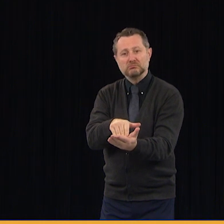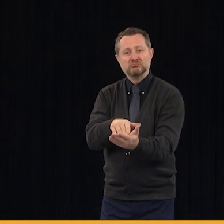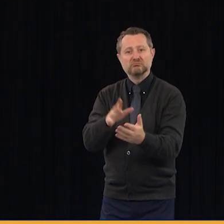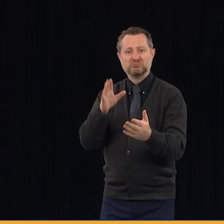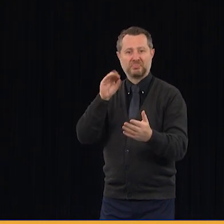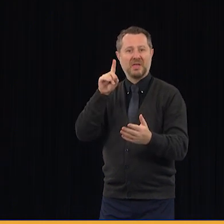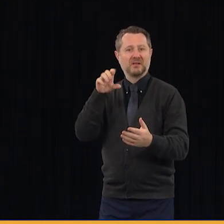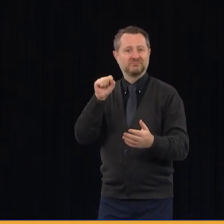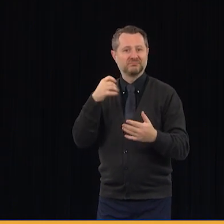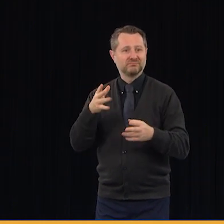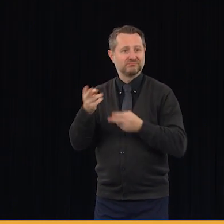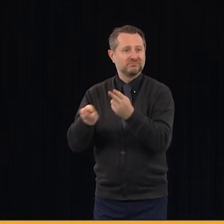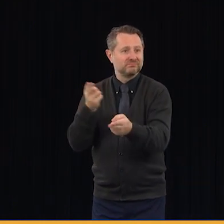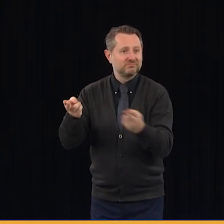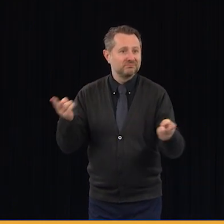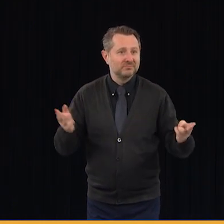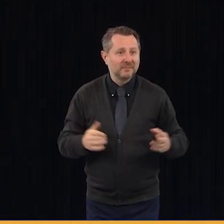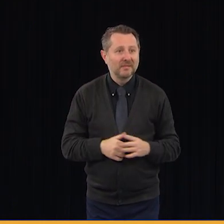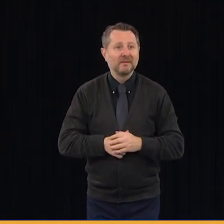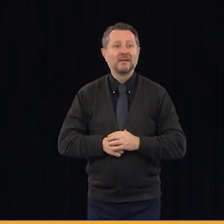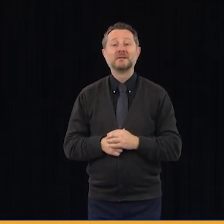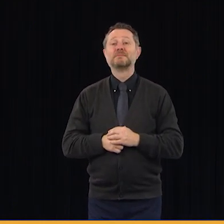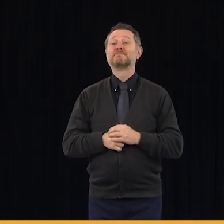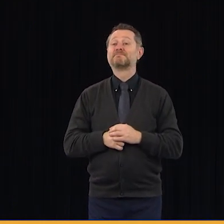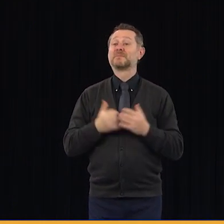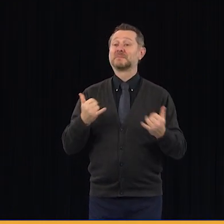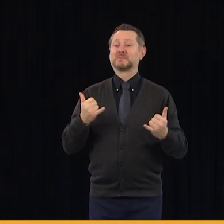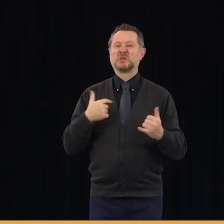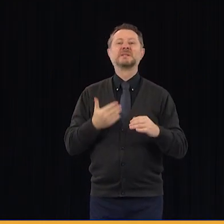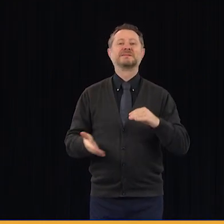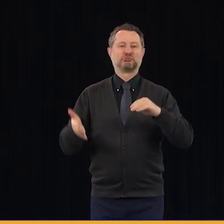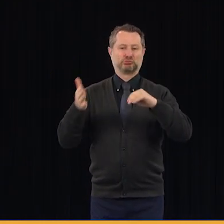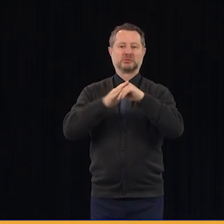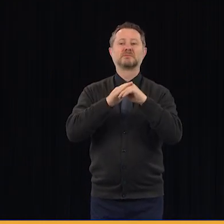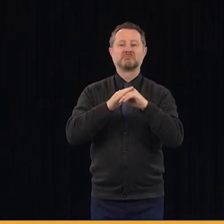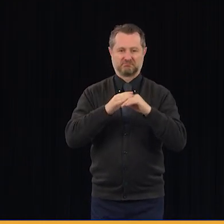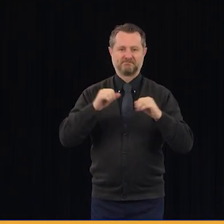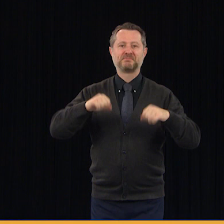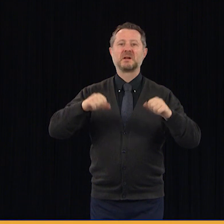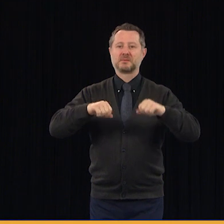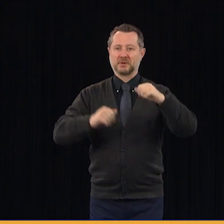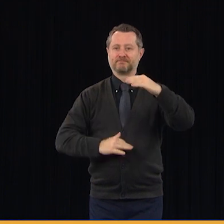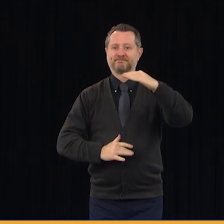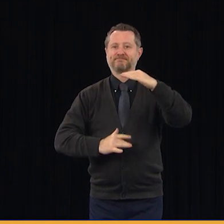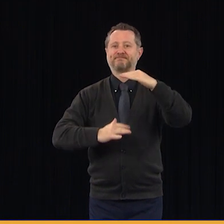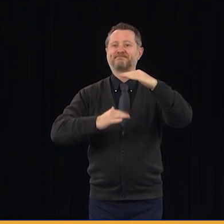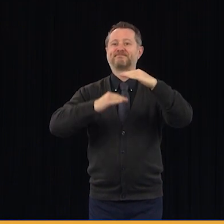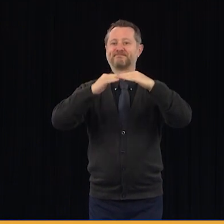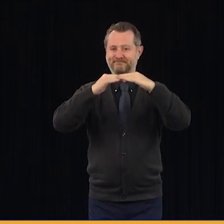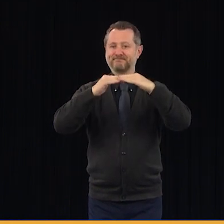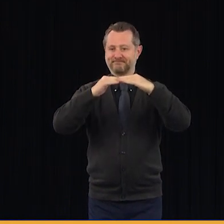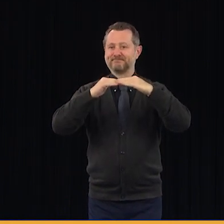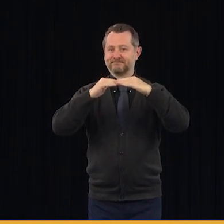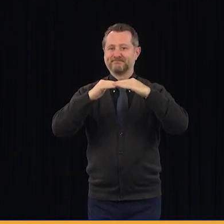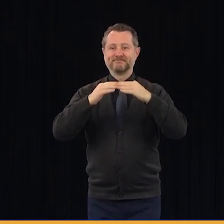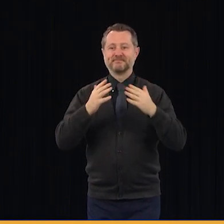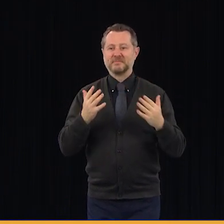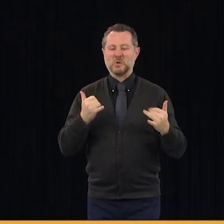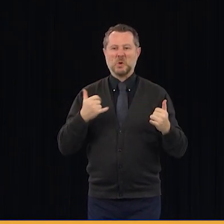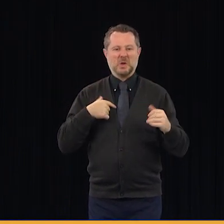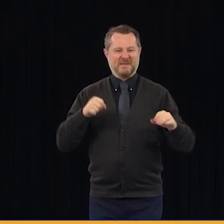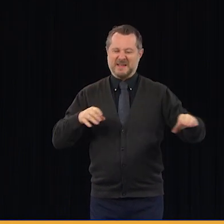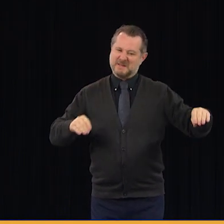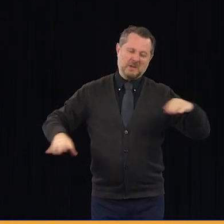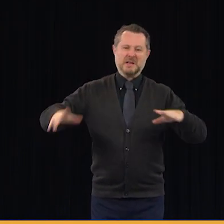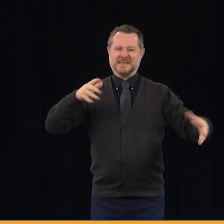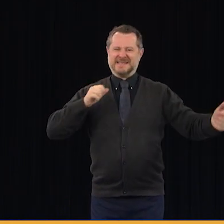We've increased the capacity of the system dramatically. We have moved pieces around the state like